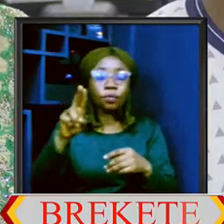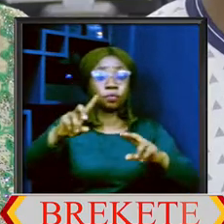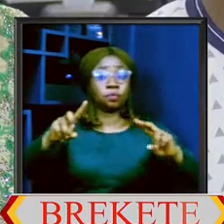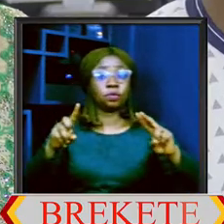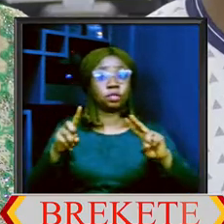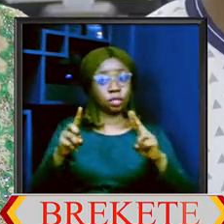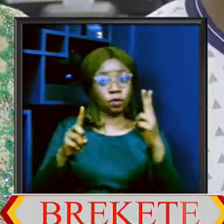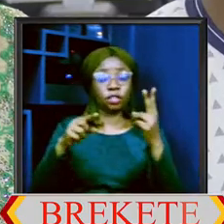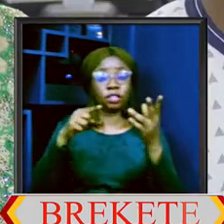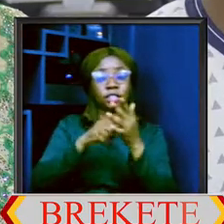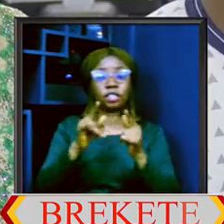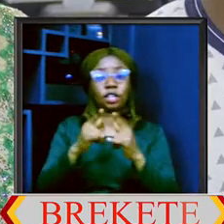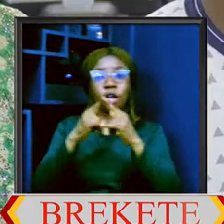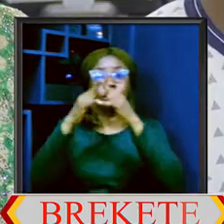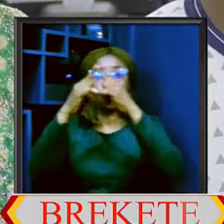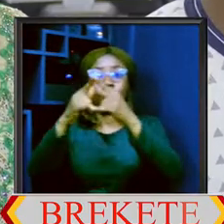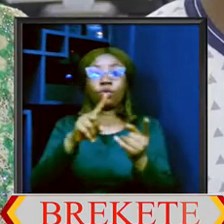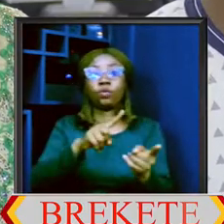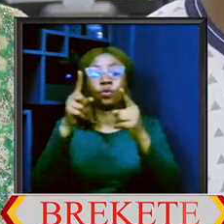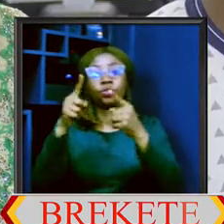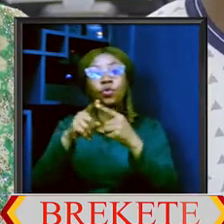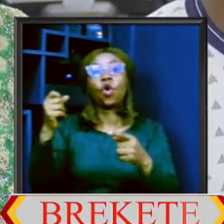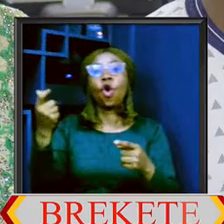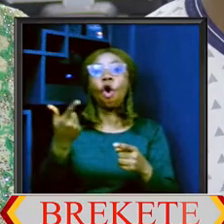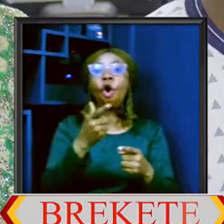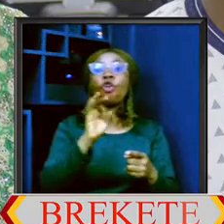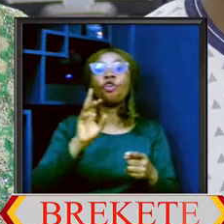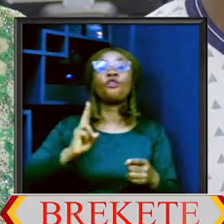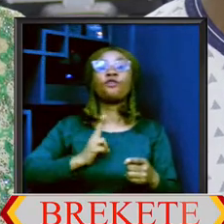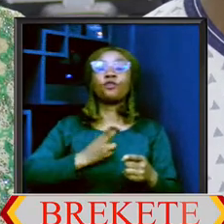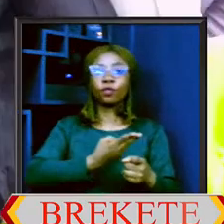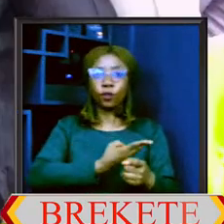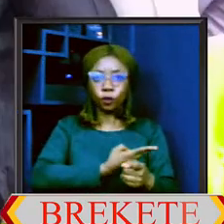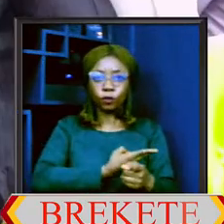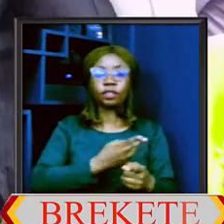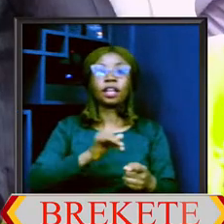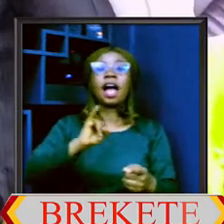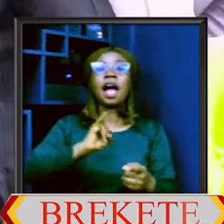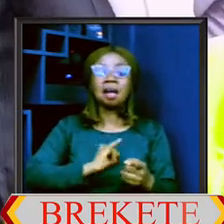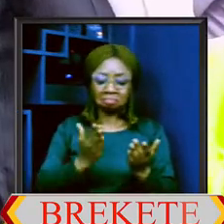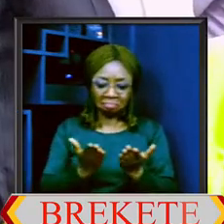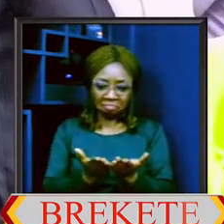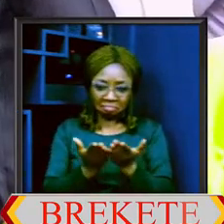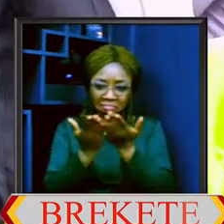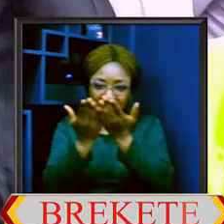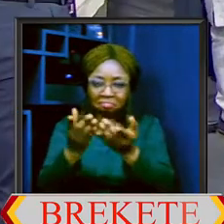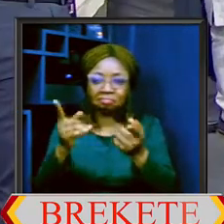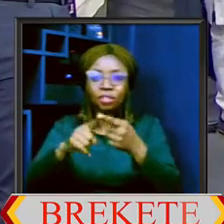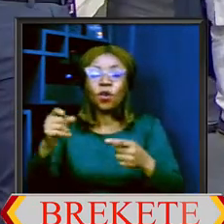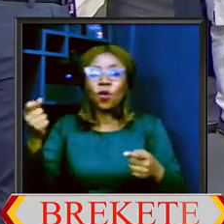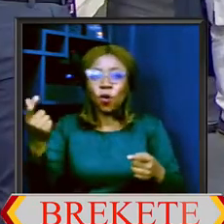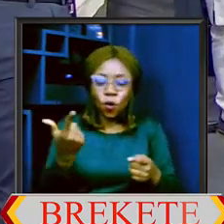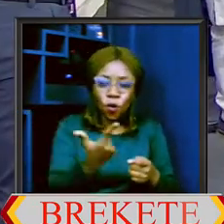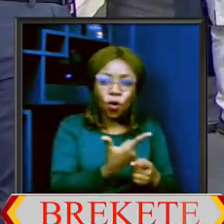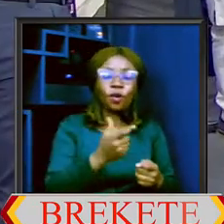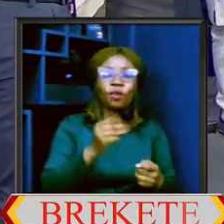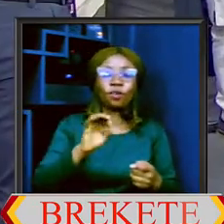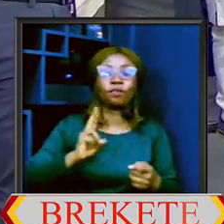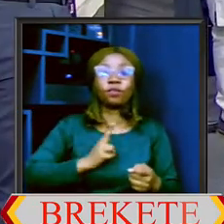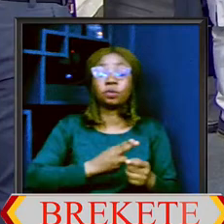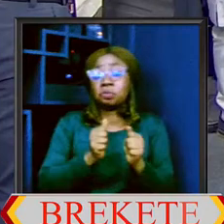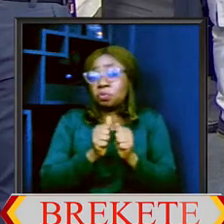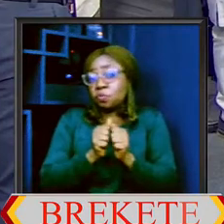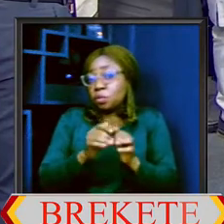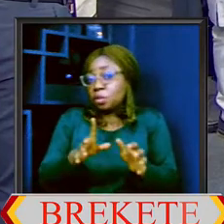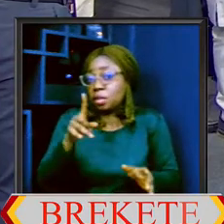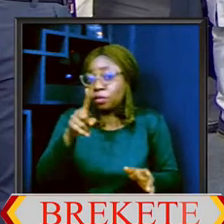award goes to all of us I present it to all of them without you